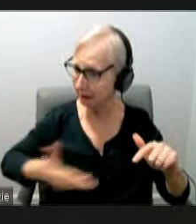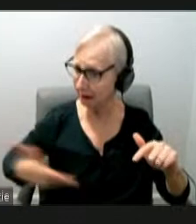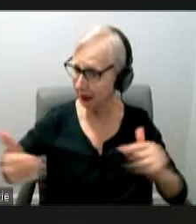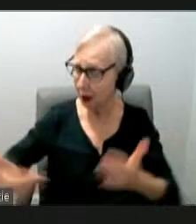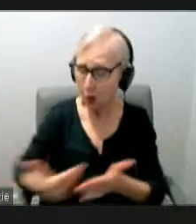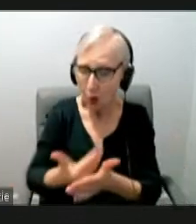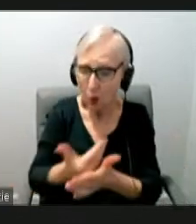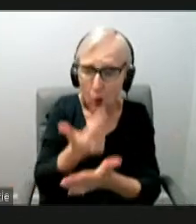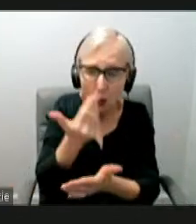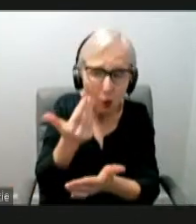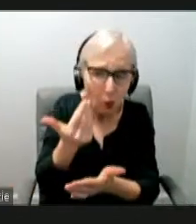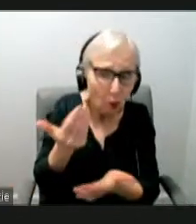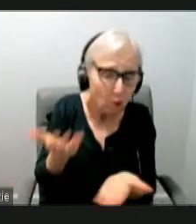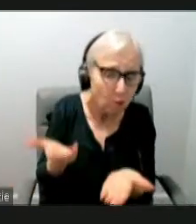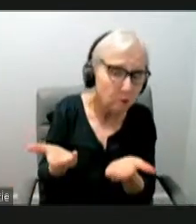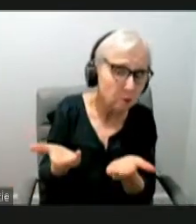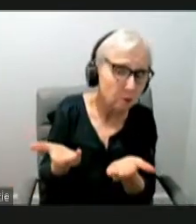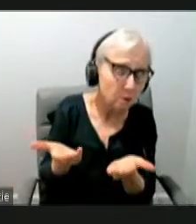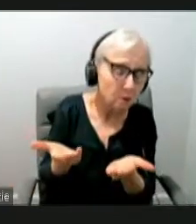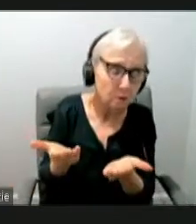worried about? Thank you very much.